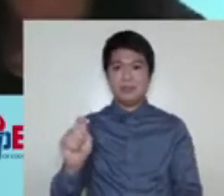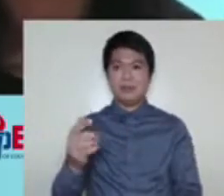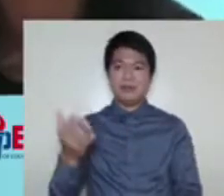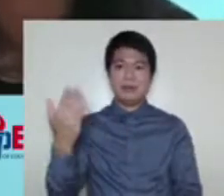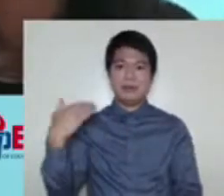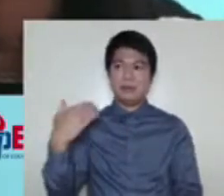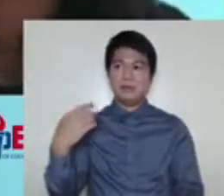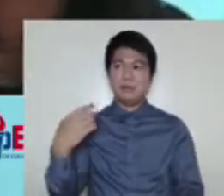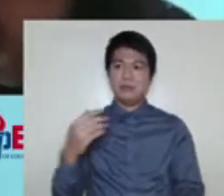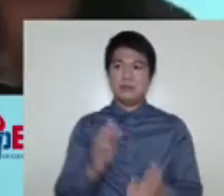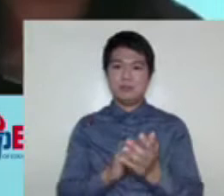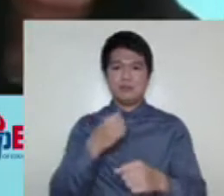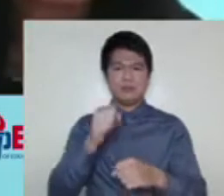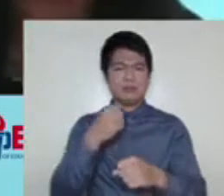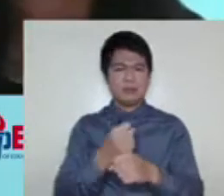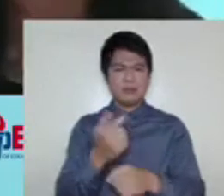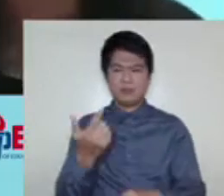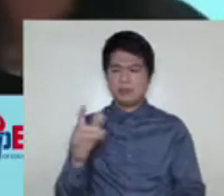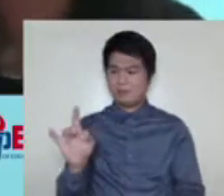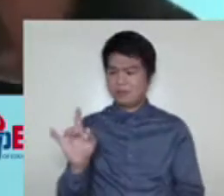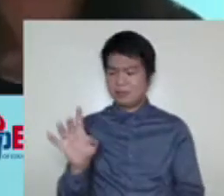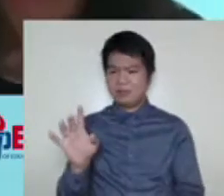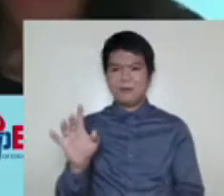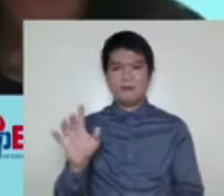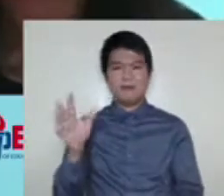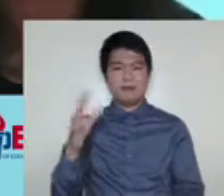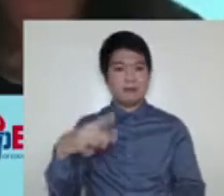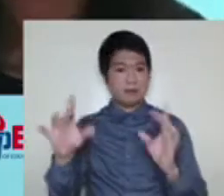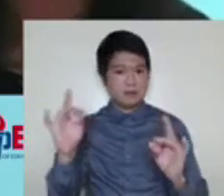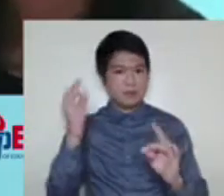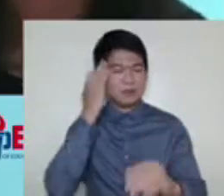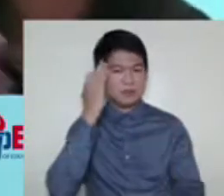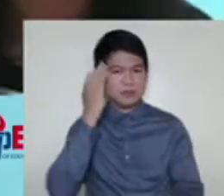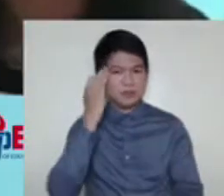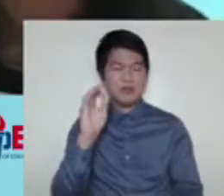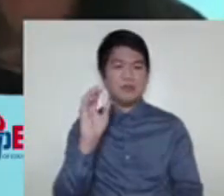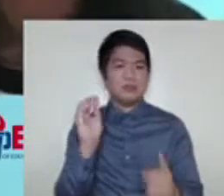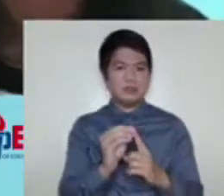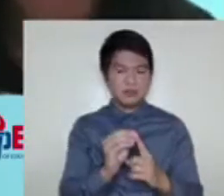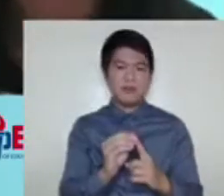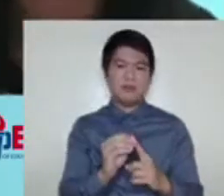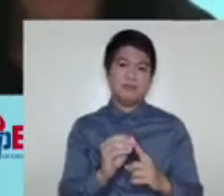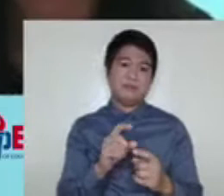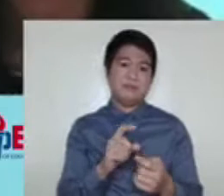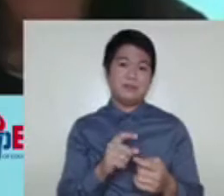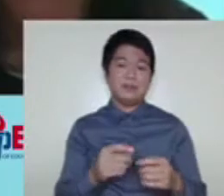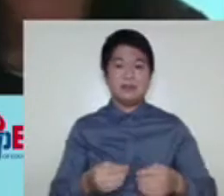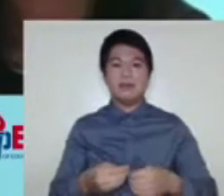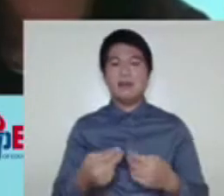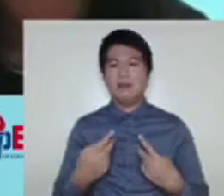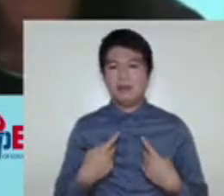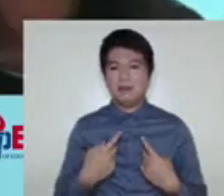are very familiar with this objective already, because this particular objective has been present in our